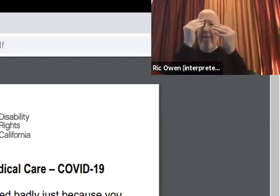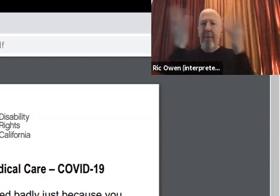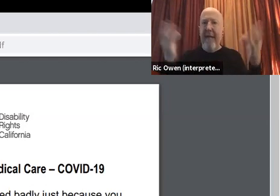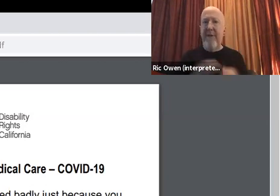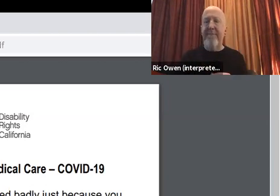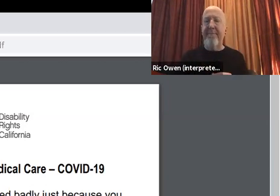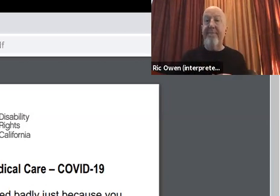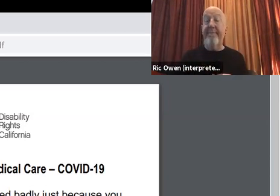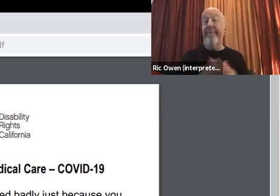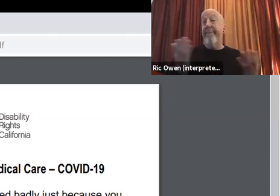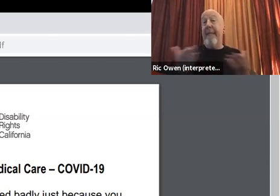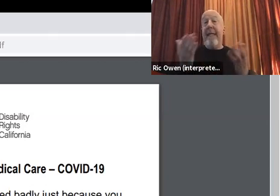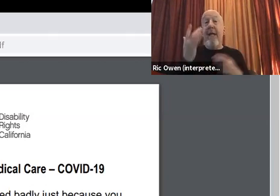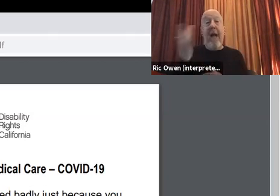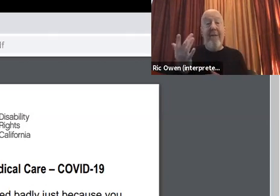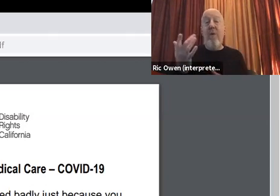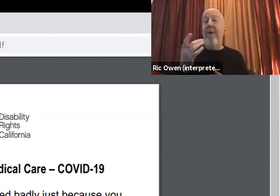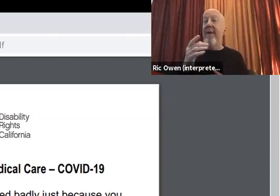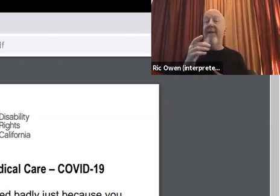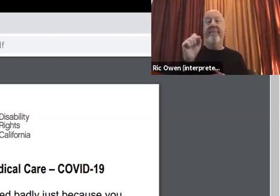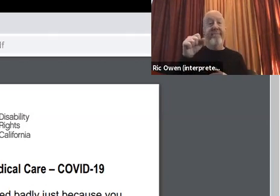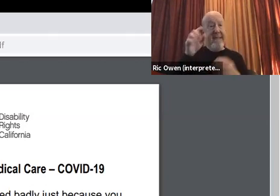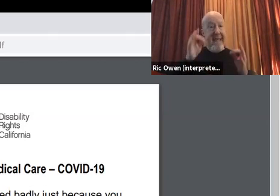At least in California, you can for sure get